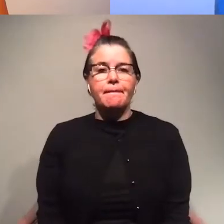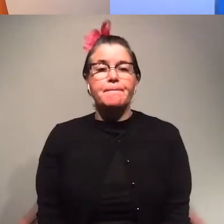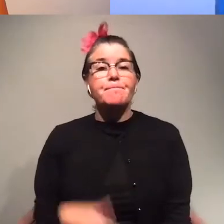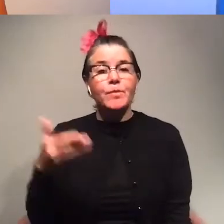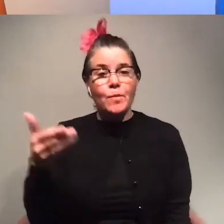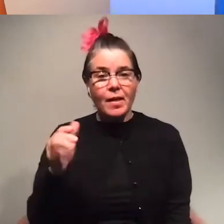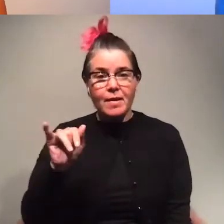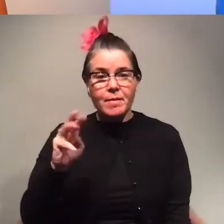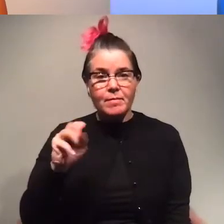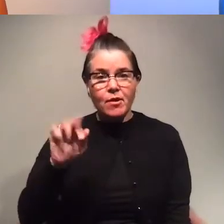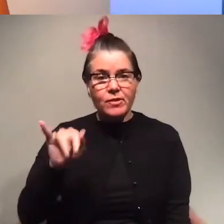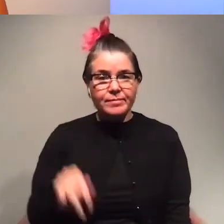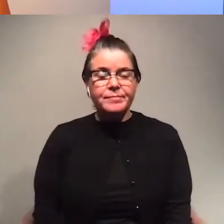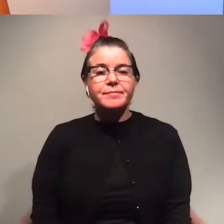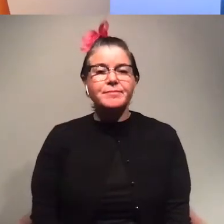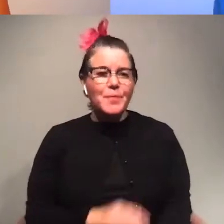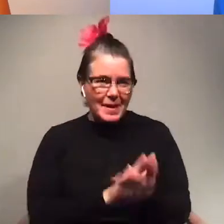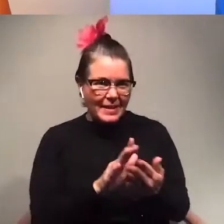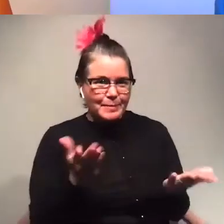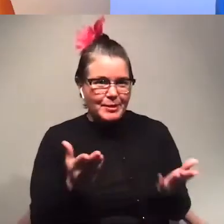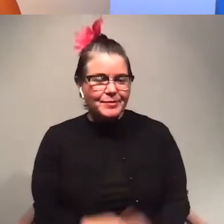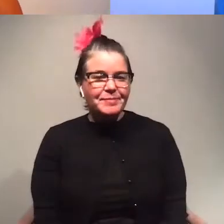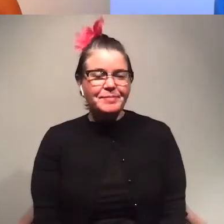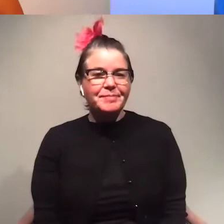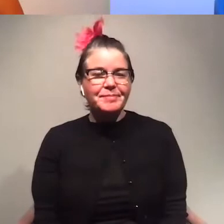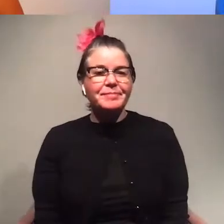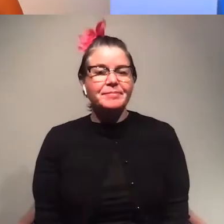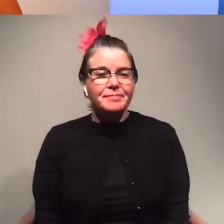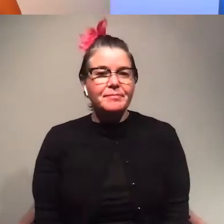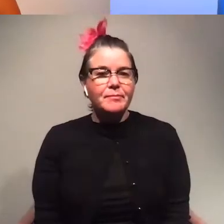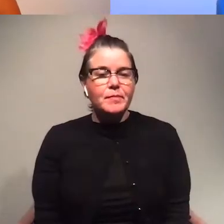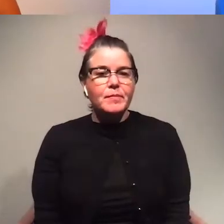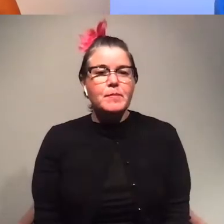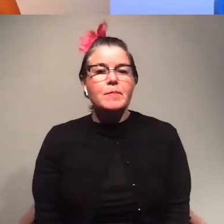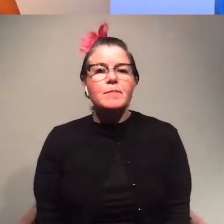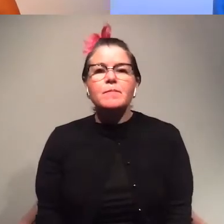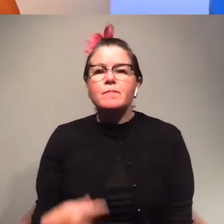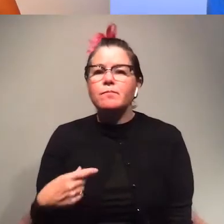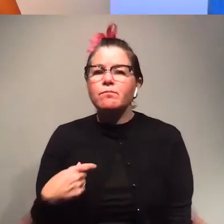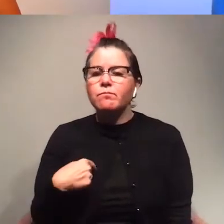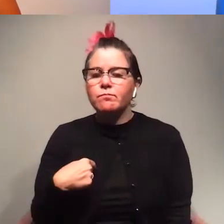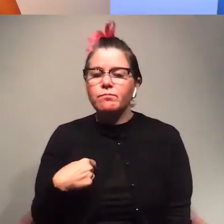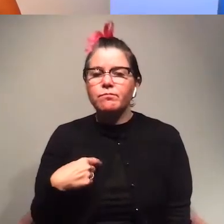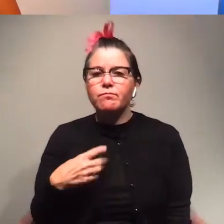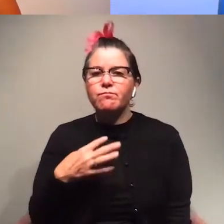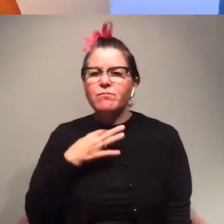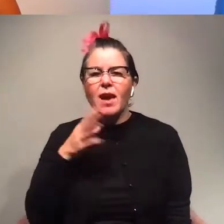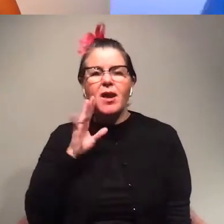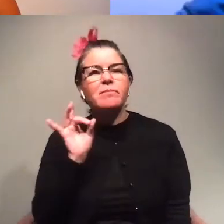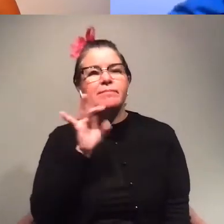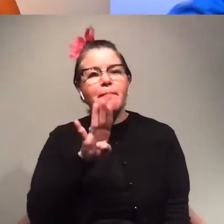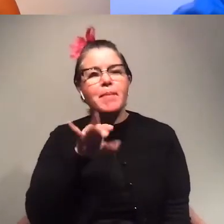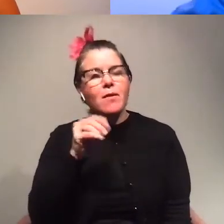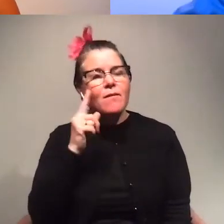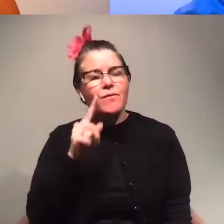Imari. Hi, nice to be here. Yeah, so I would love to hear, I know you sent a little bio for the Skype a Scientist